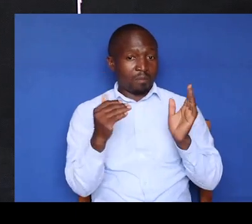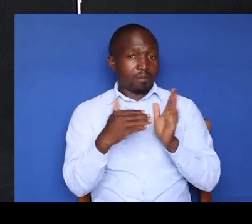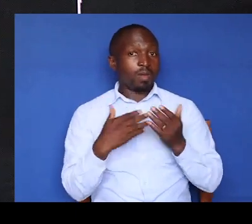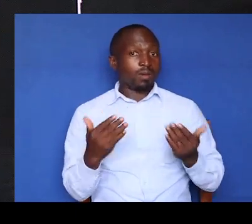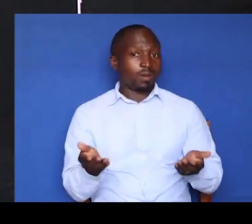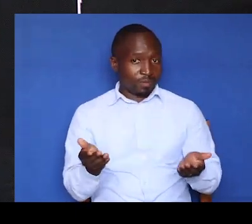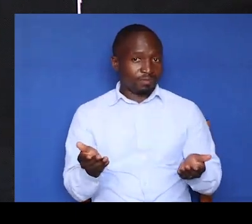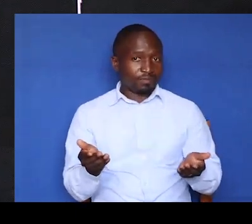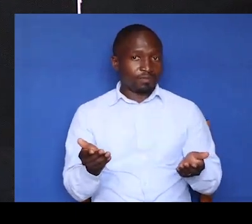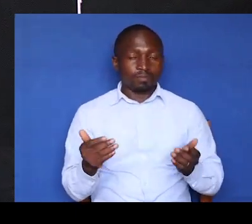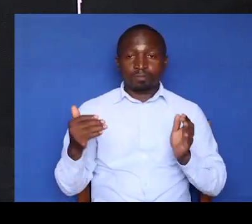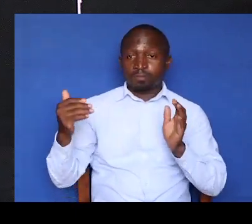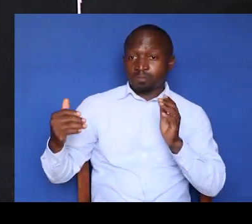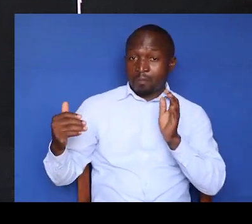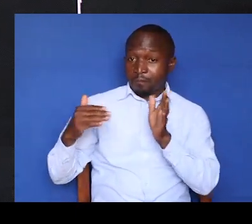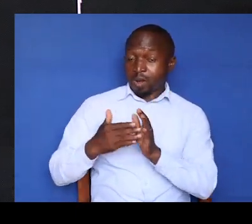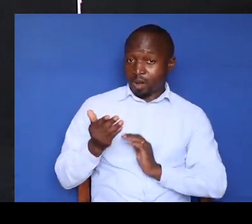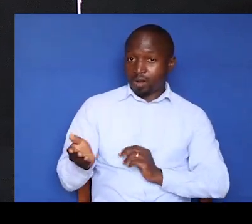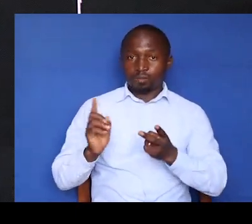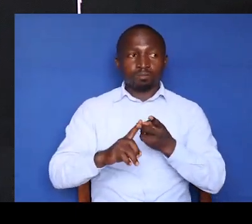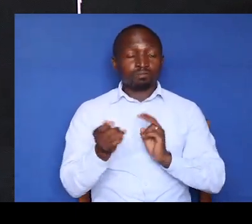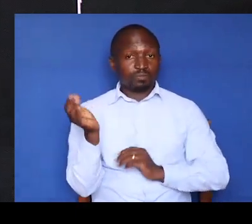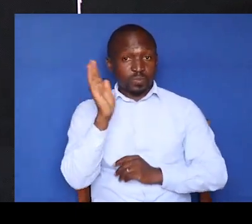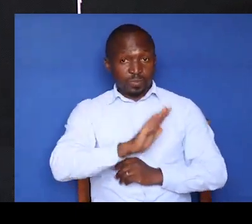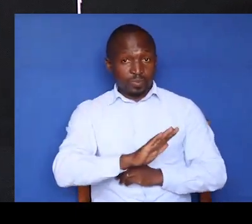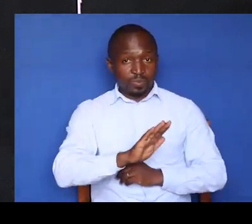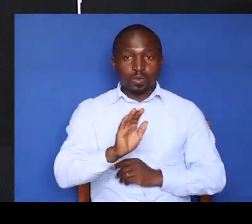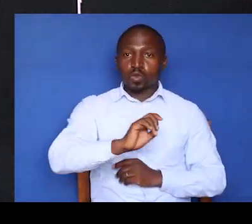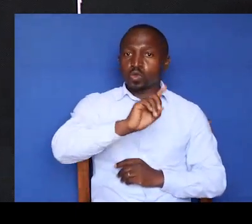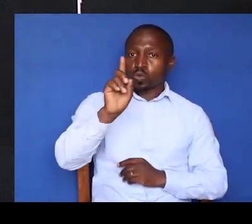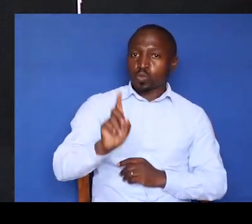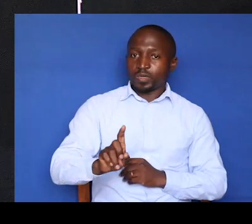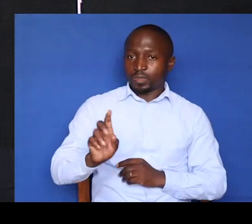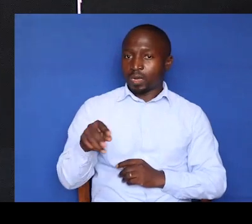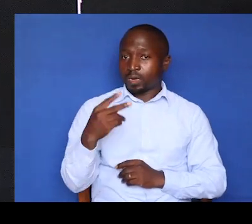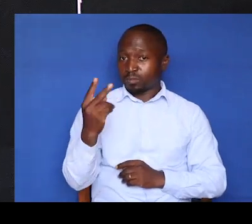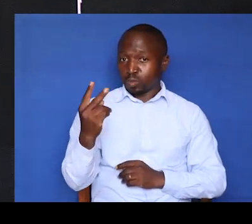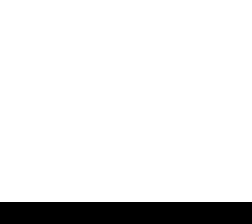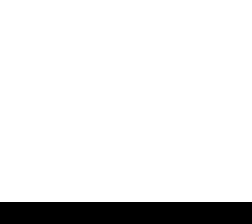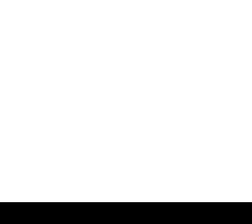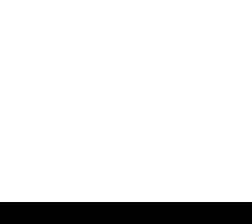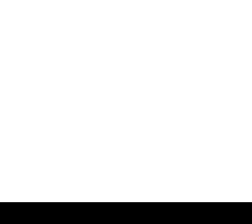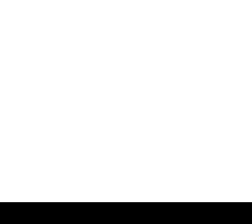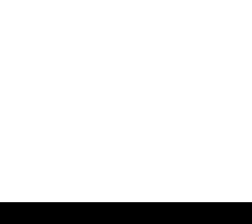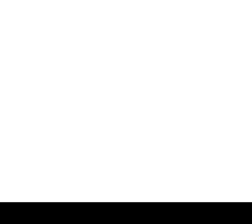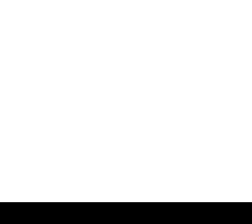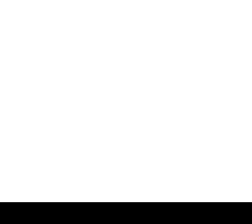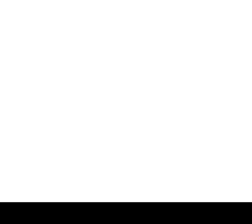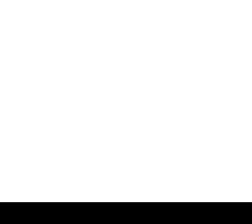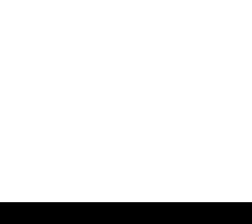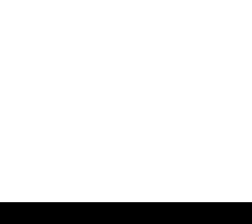to this extent. And by that point, we are through with question number 2. Number